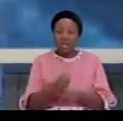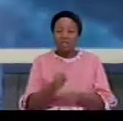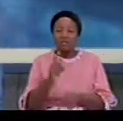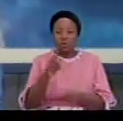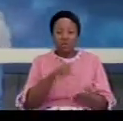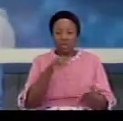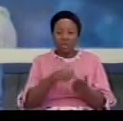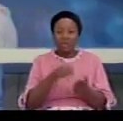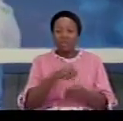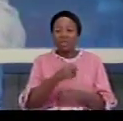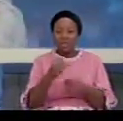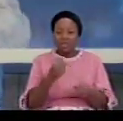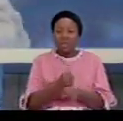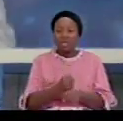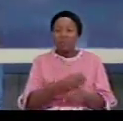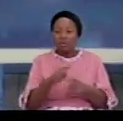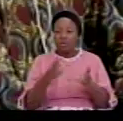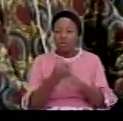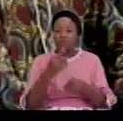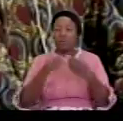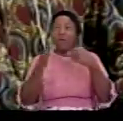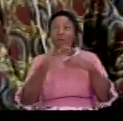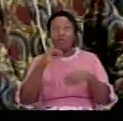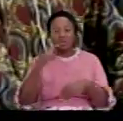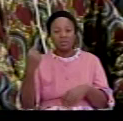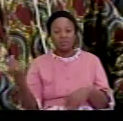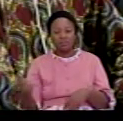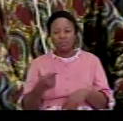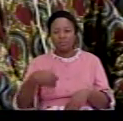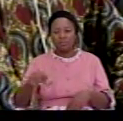it's forever and ever.